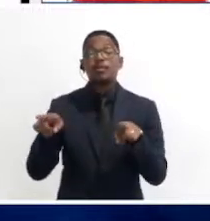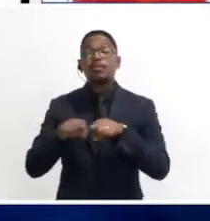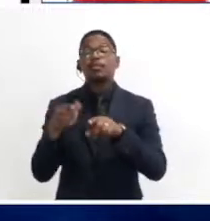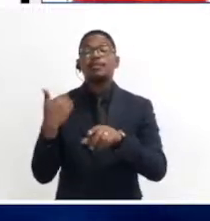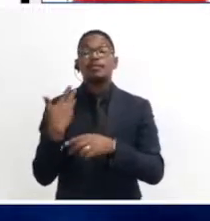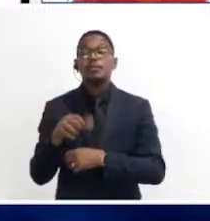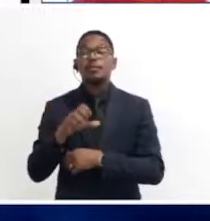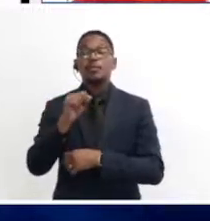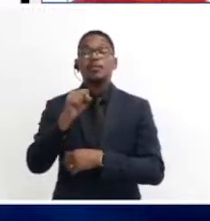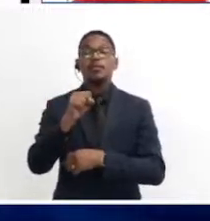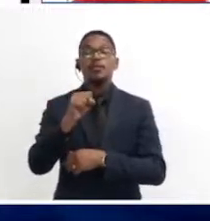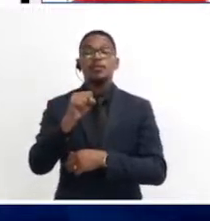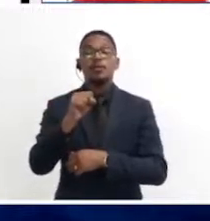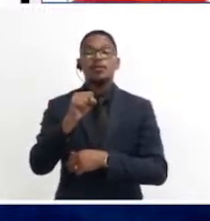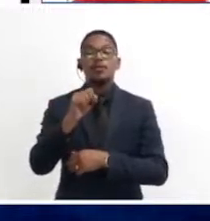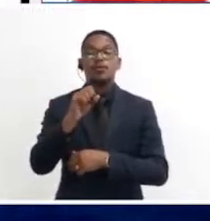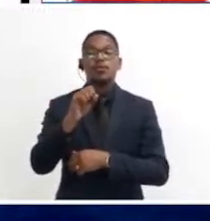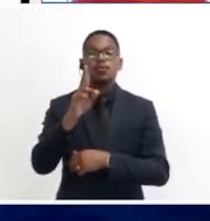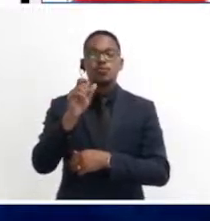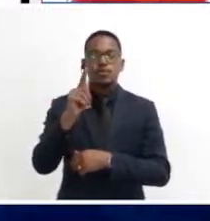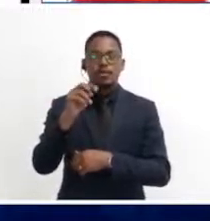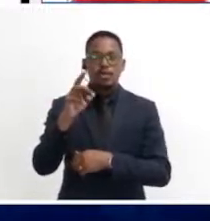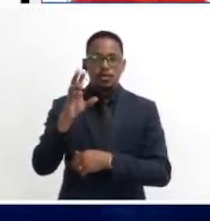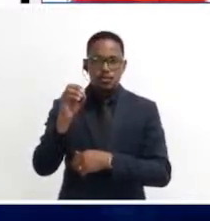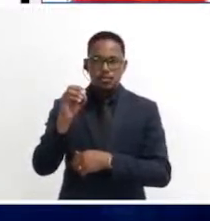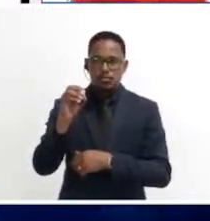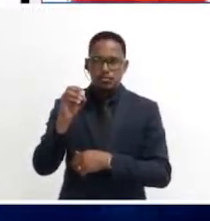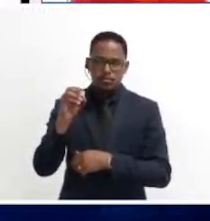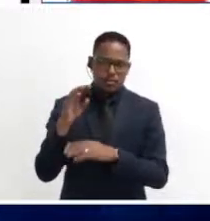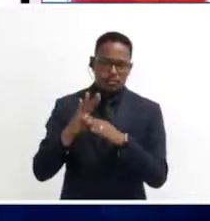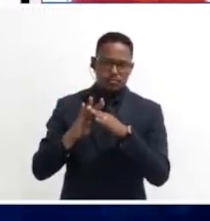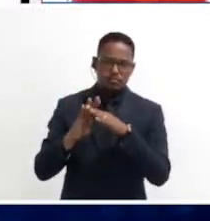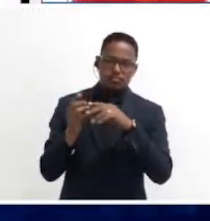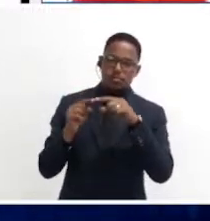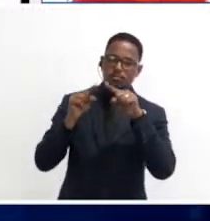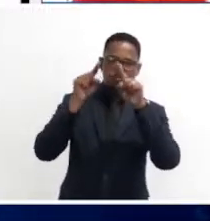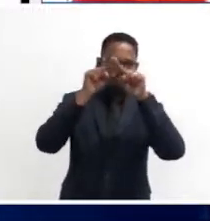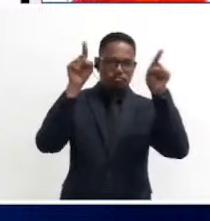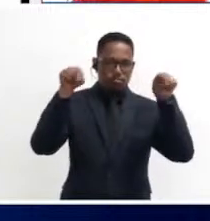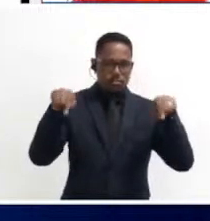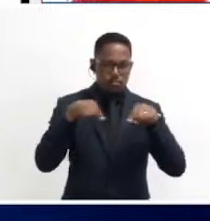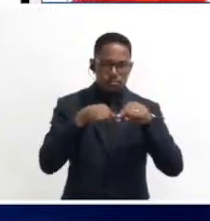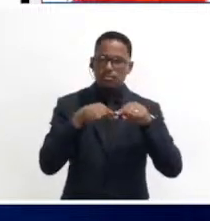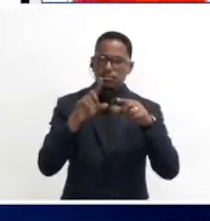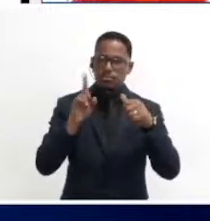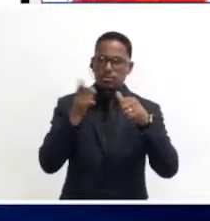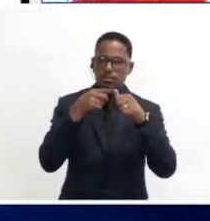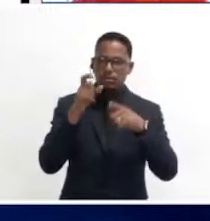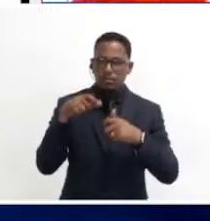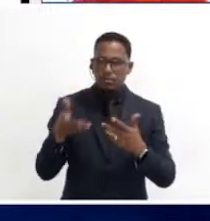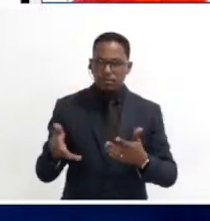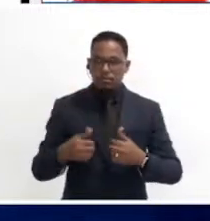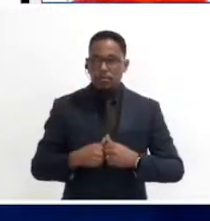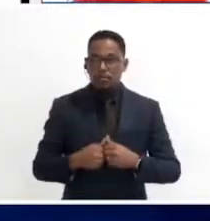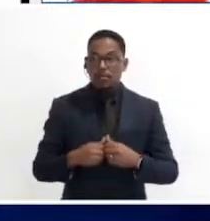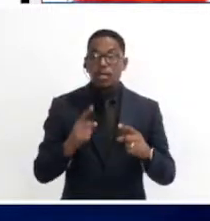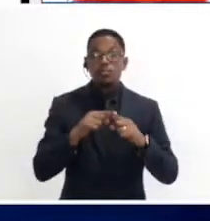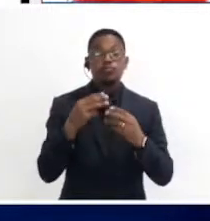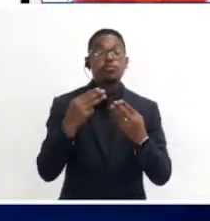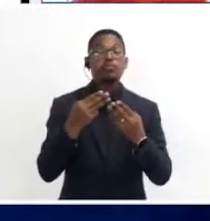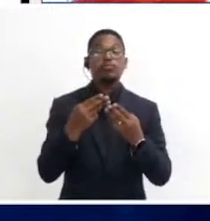frames, which I'll describe in a minute. But there's many different materials that can be used for substrates,